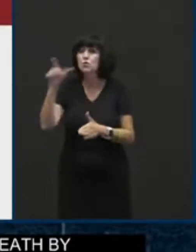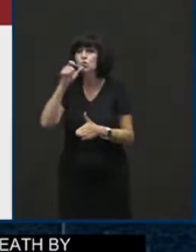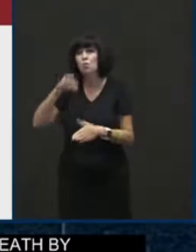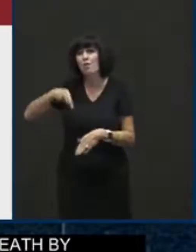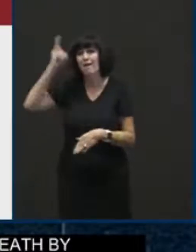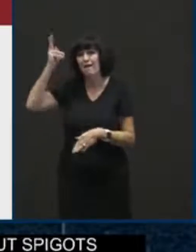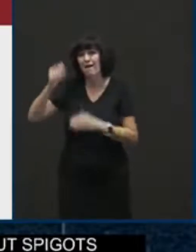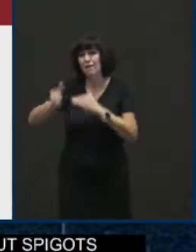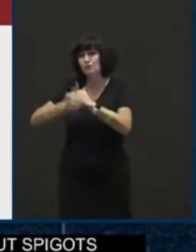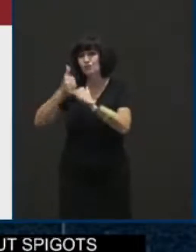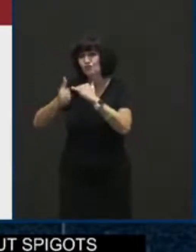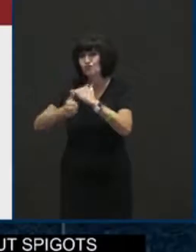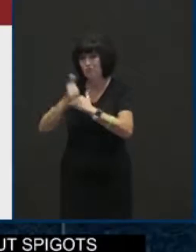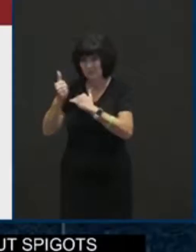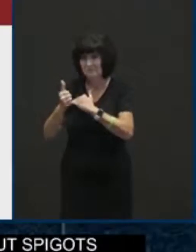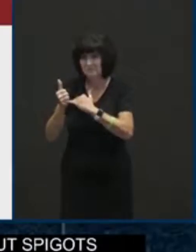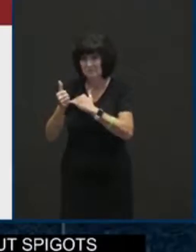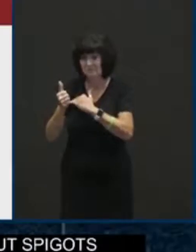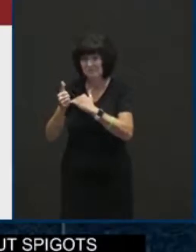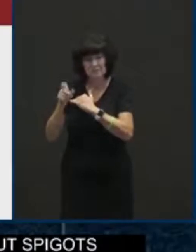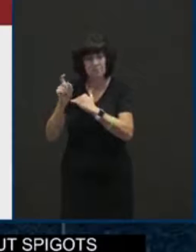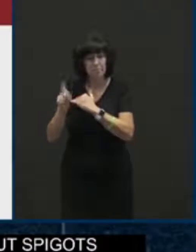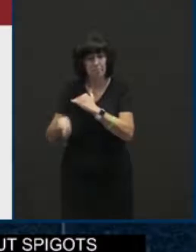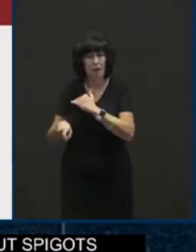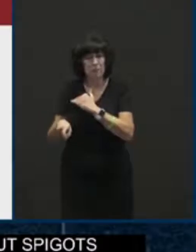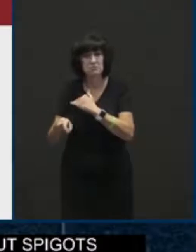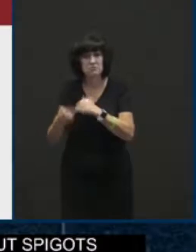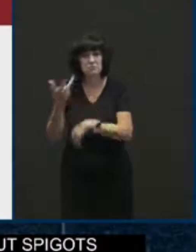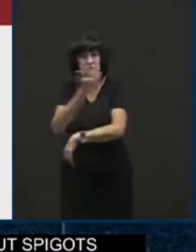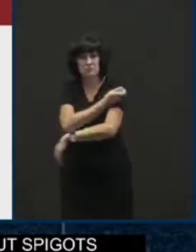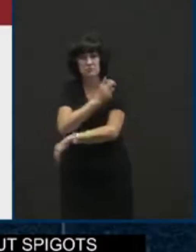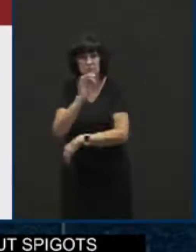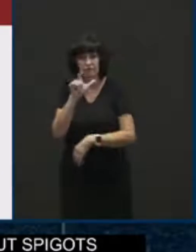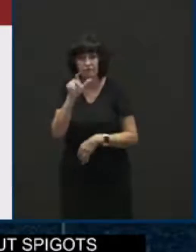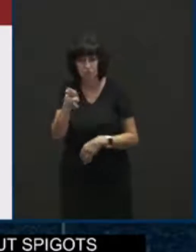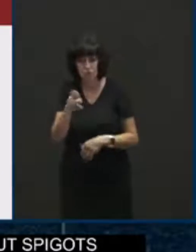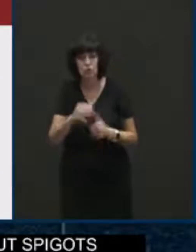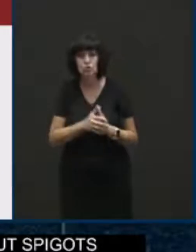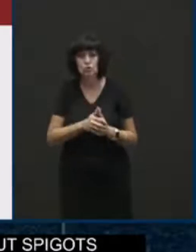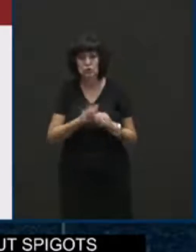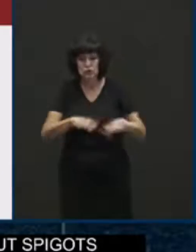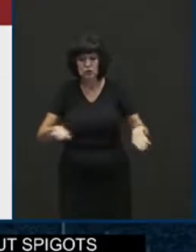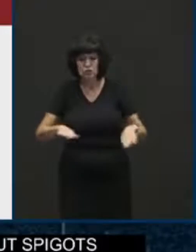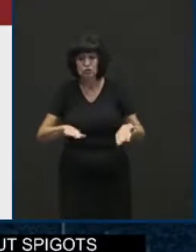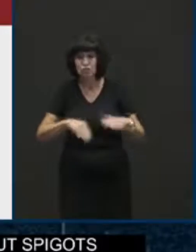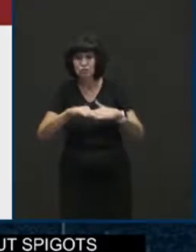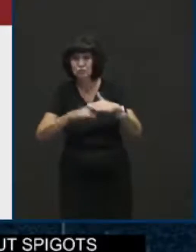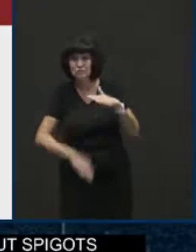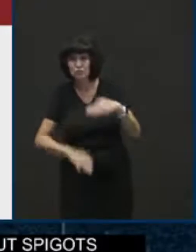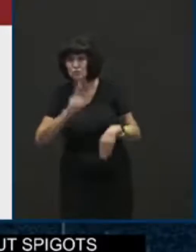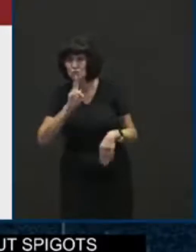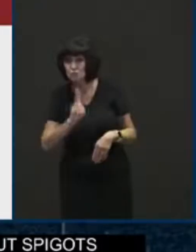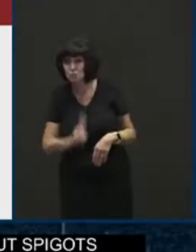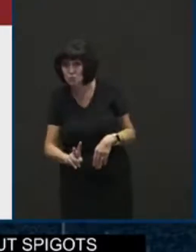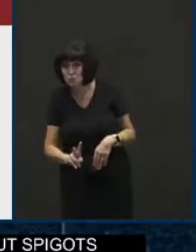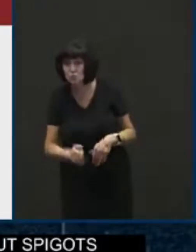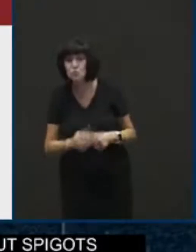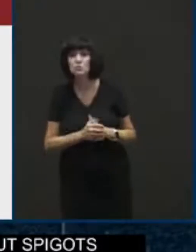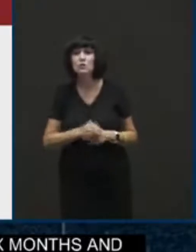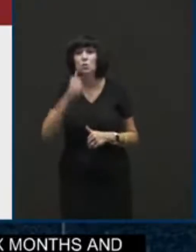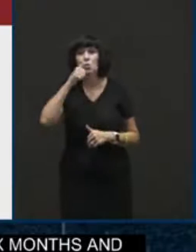so under 2, as well as women who are pregnant, people who are over age